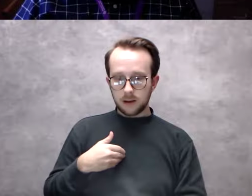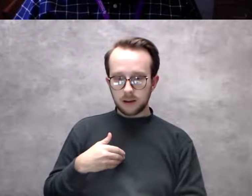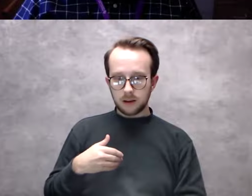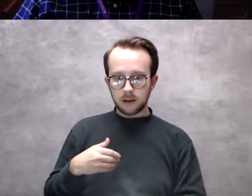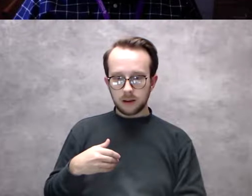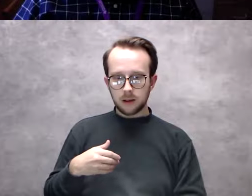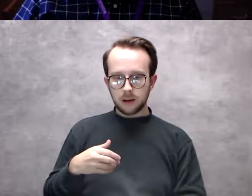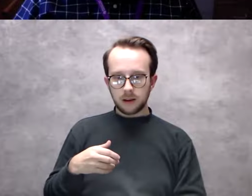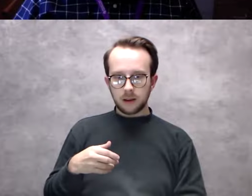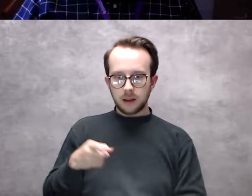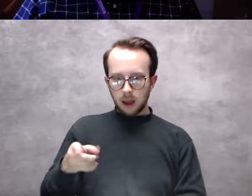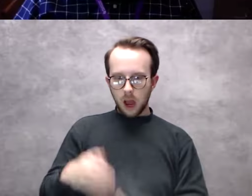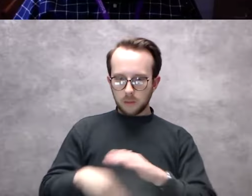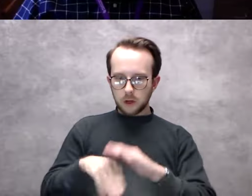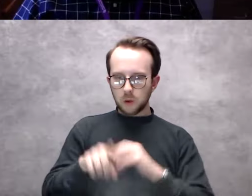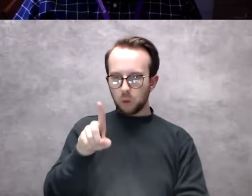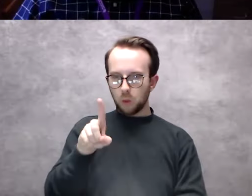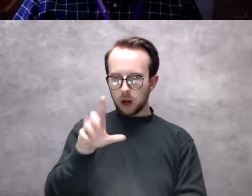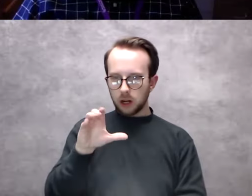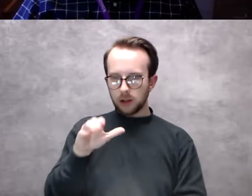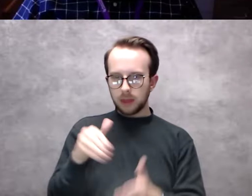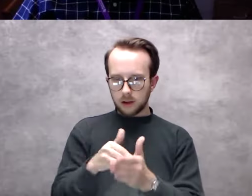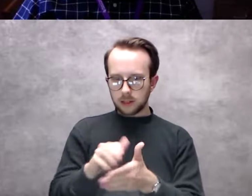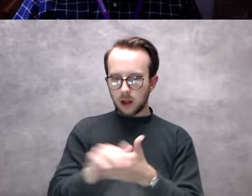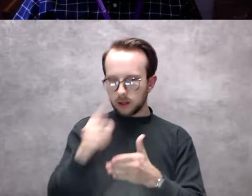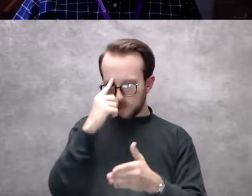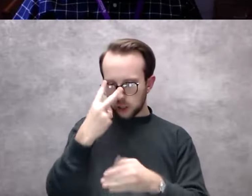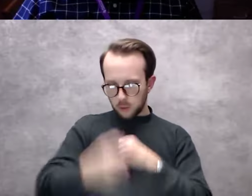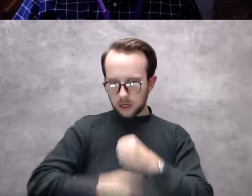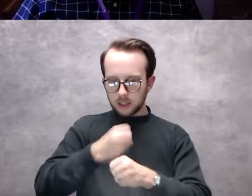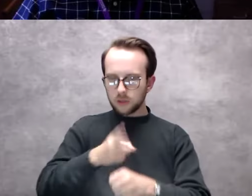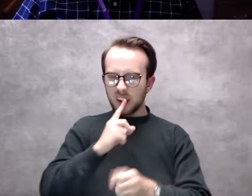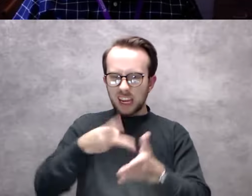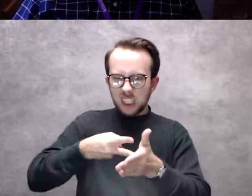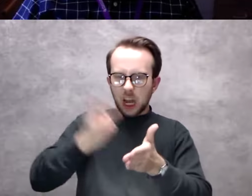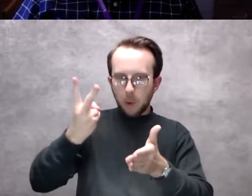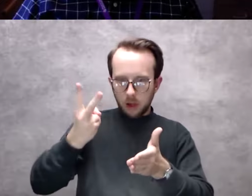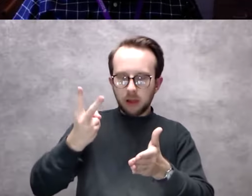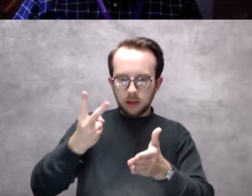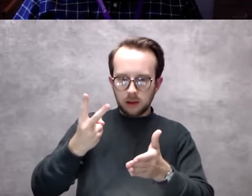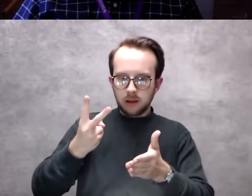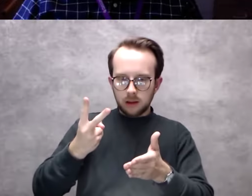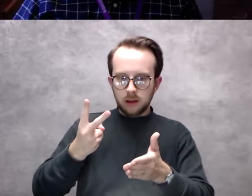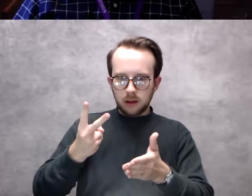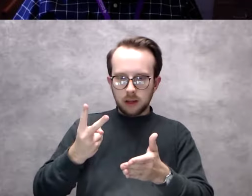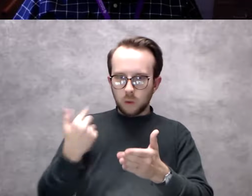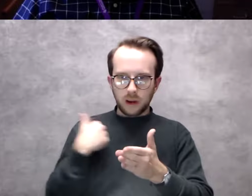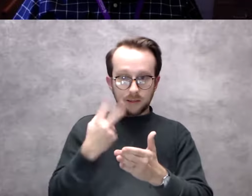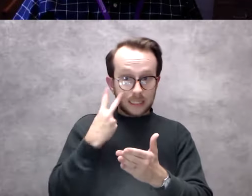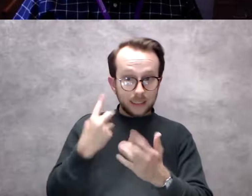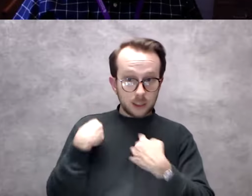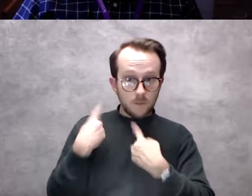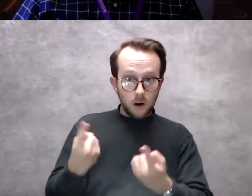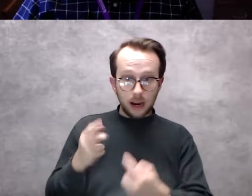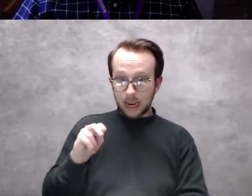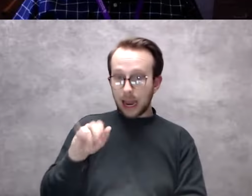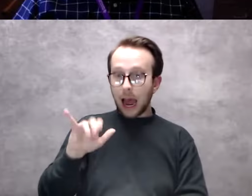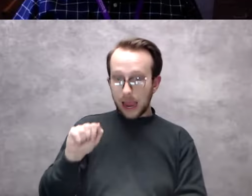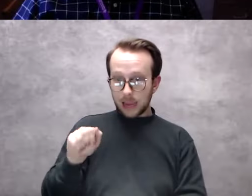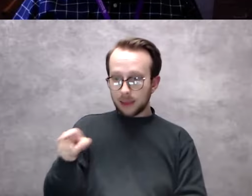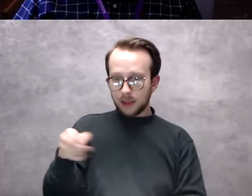it's 100,000 per year for 2 years. So it's double the amount of money. But what I've seen so far with these is the NIA one, for example, is